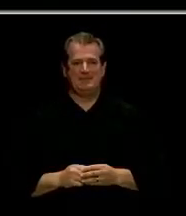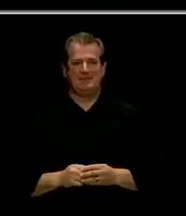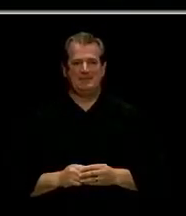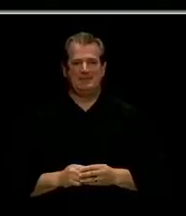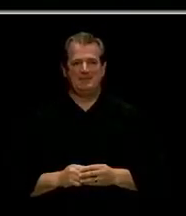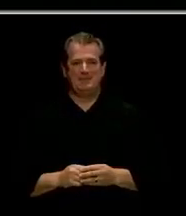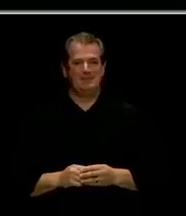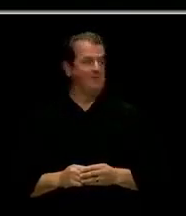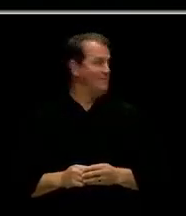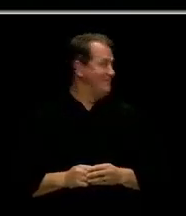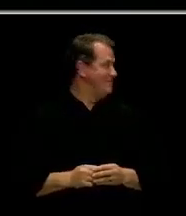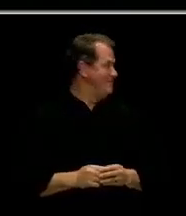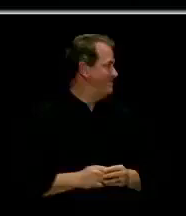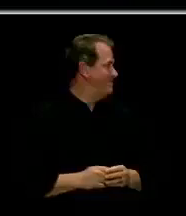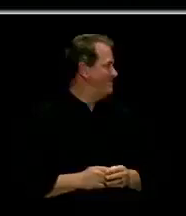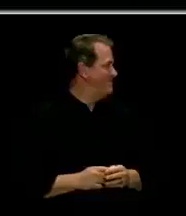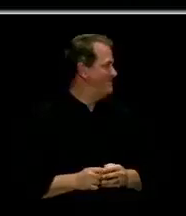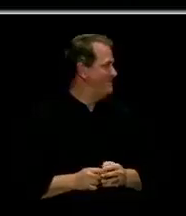Come on up on stage.